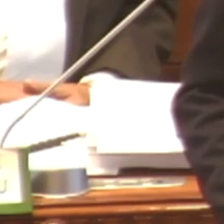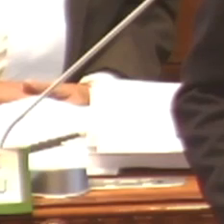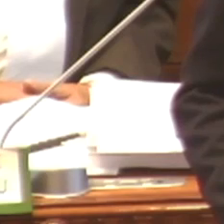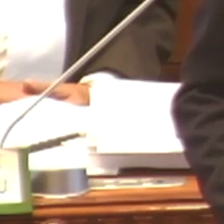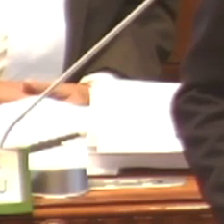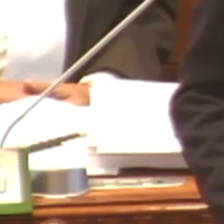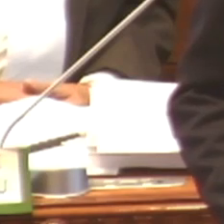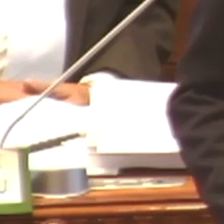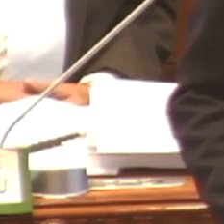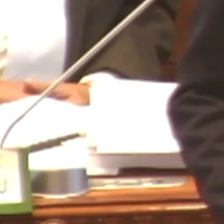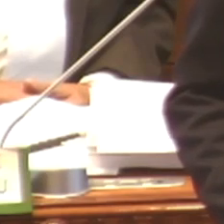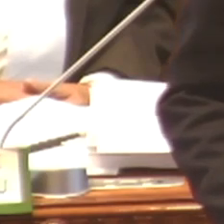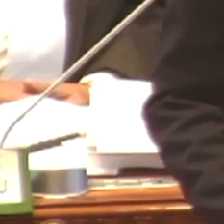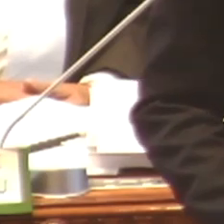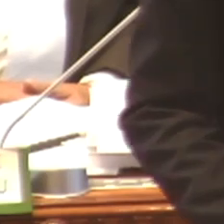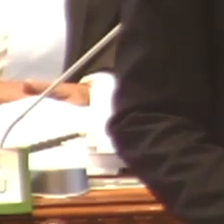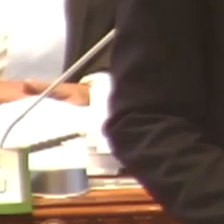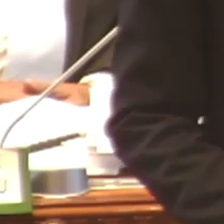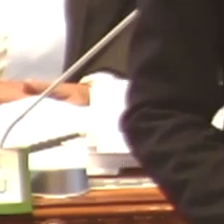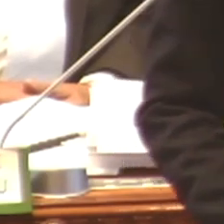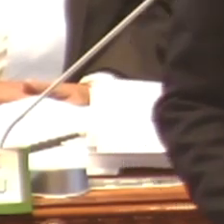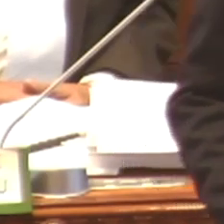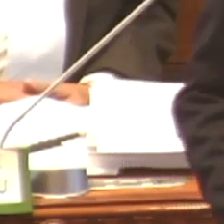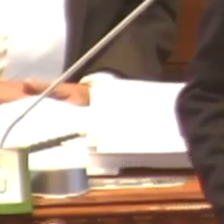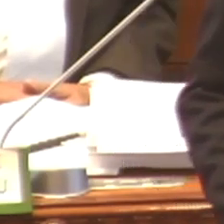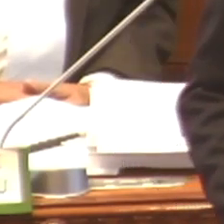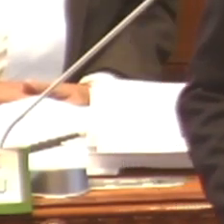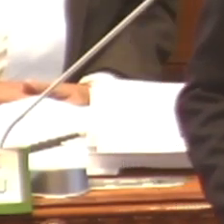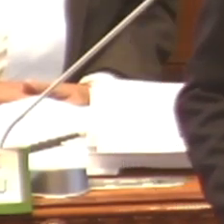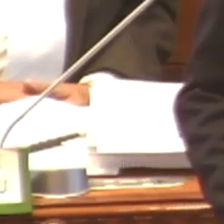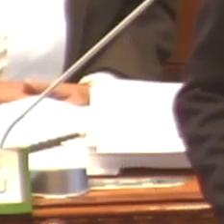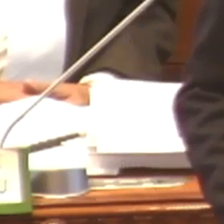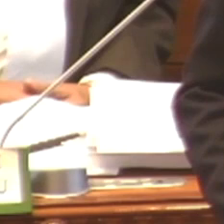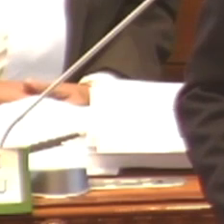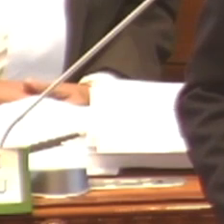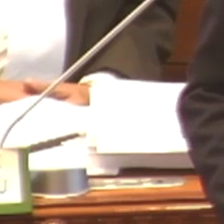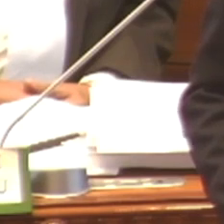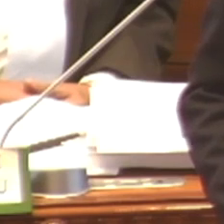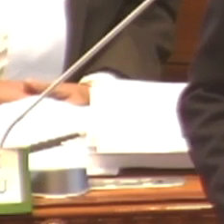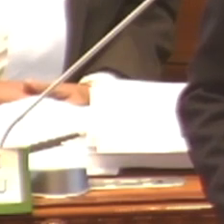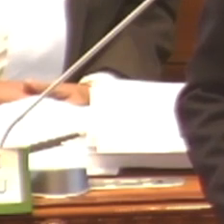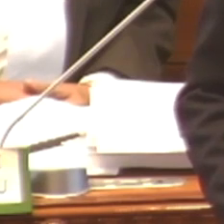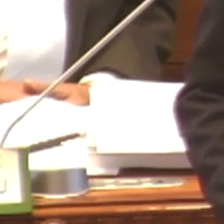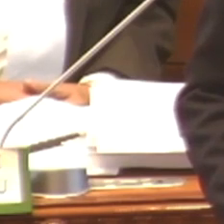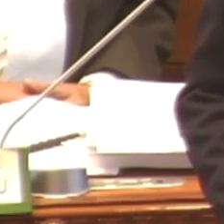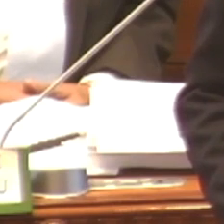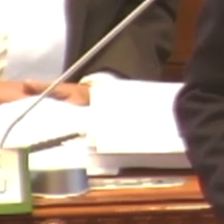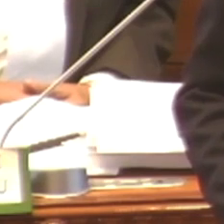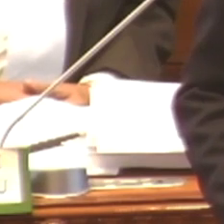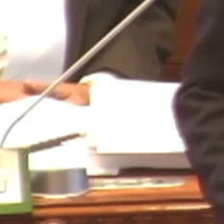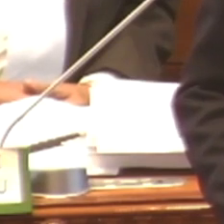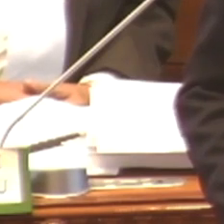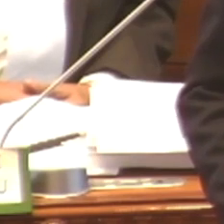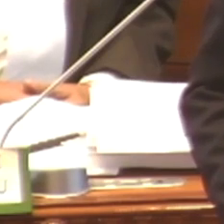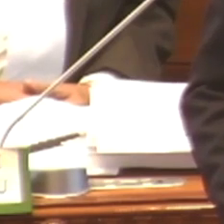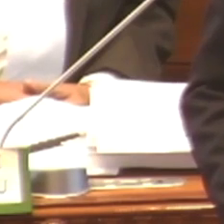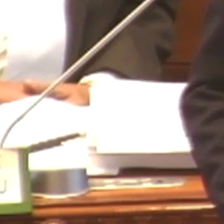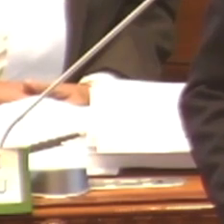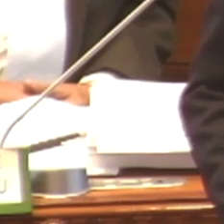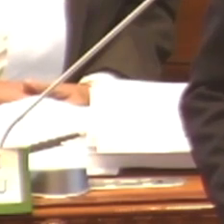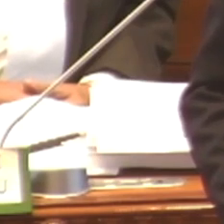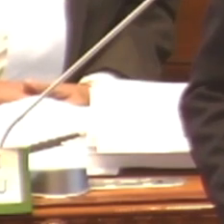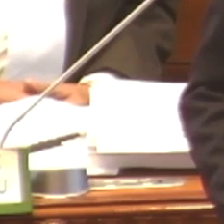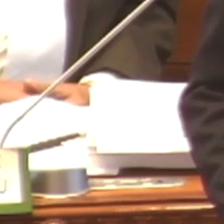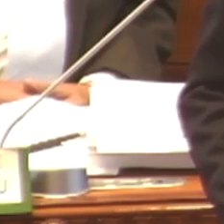to unity can only be achieved through a leadership filled with love for people of a nation. Madam